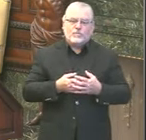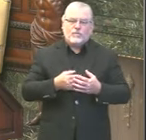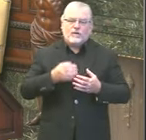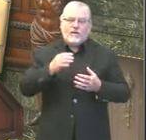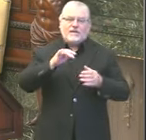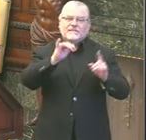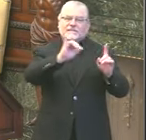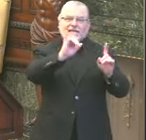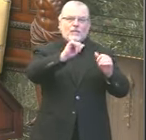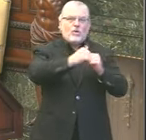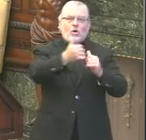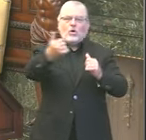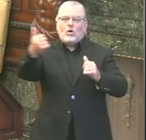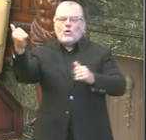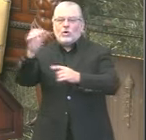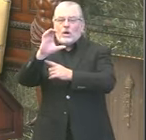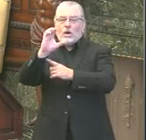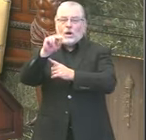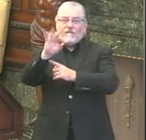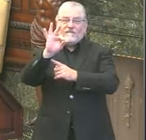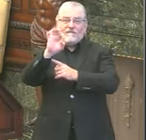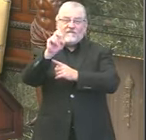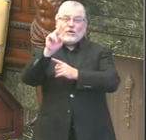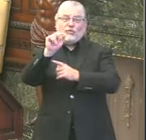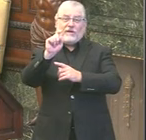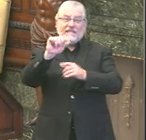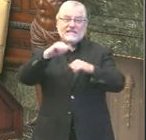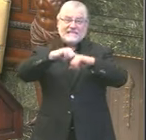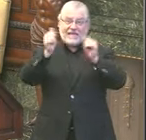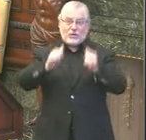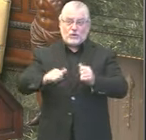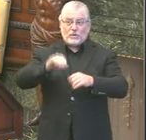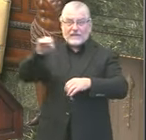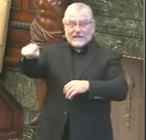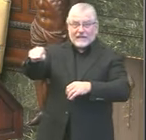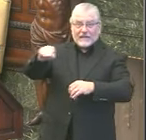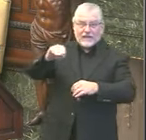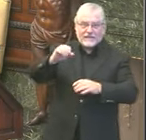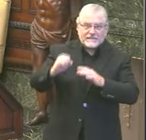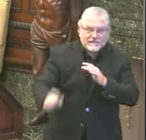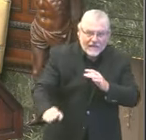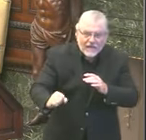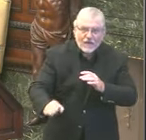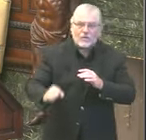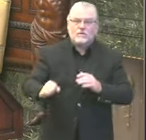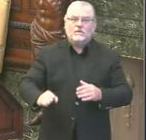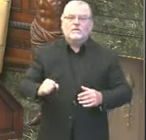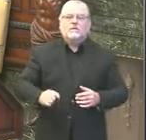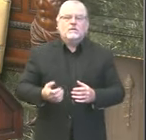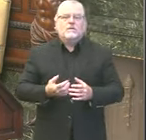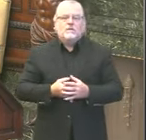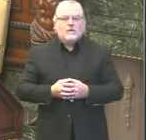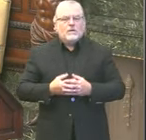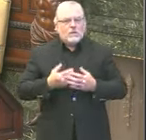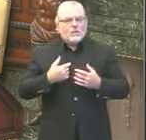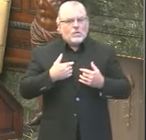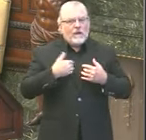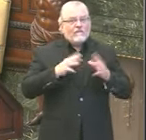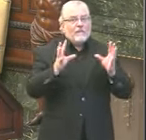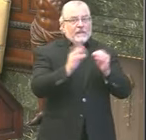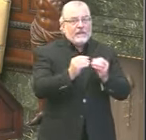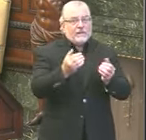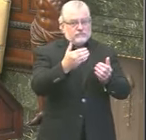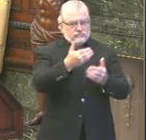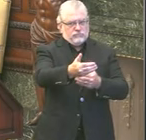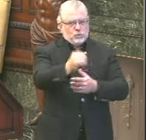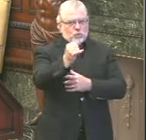one defaces it. But I don't have an exact date. There's a meeting of the Art Commission in July. We may be